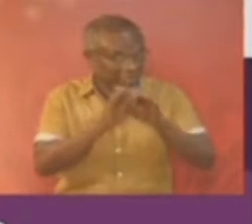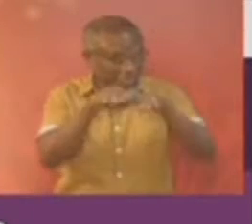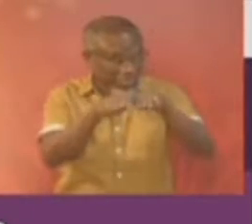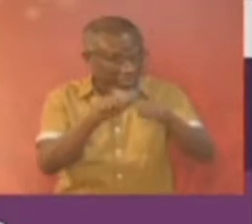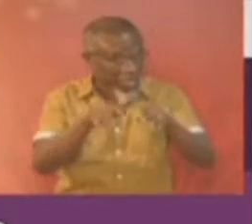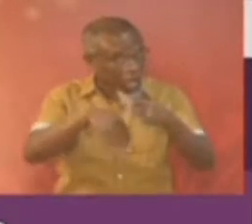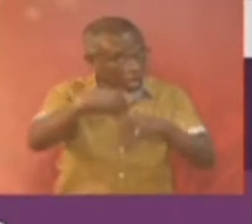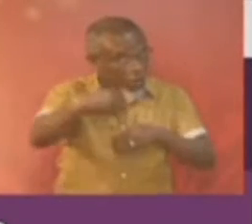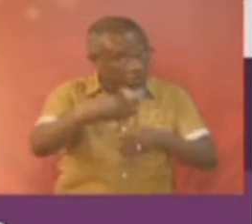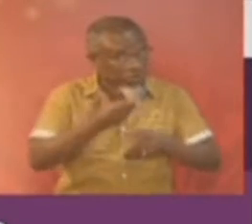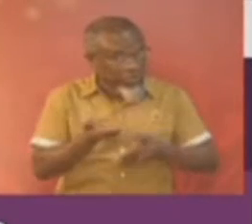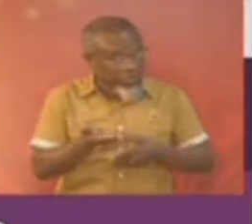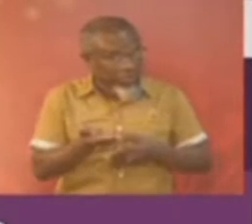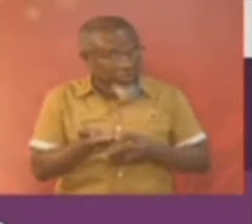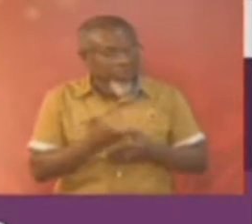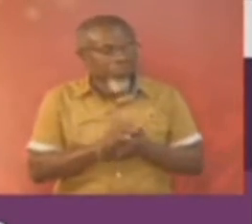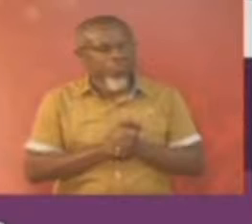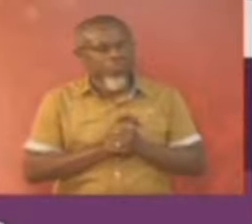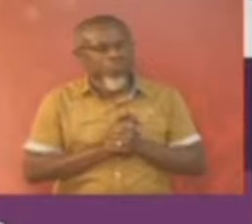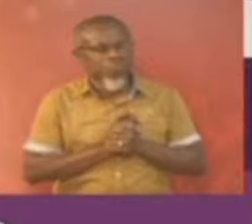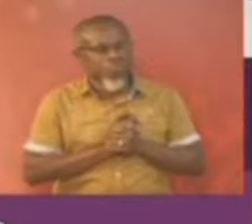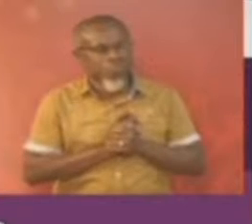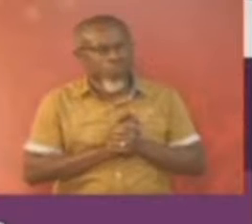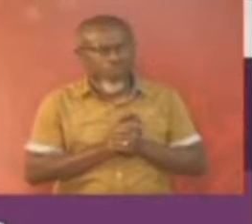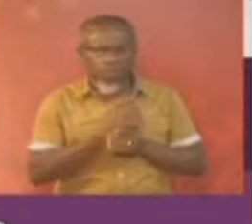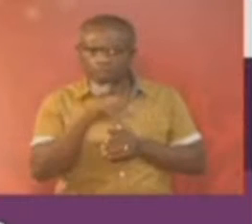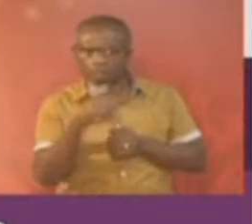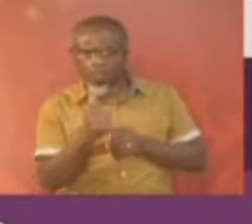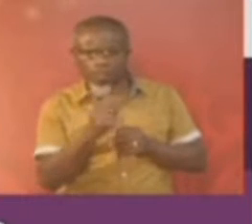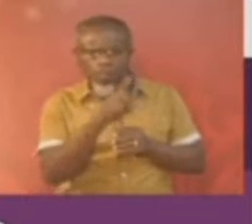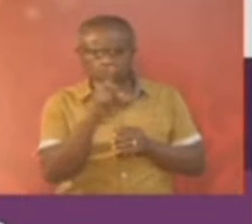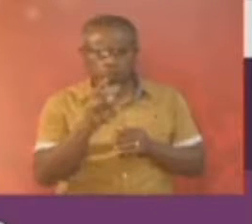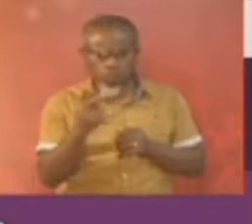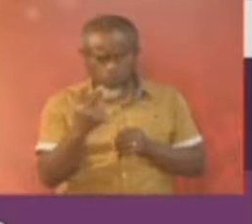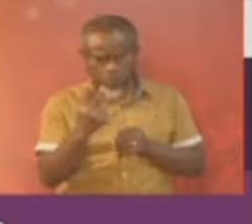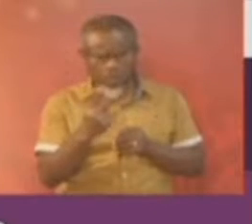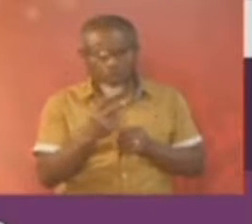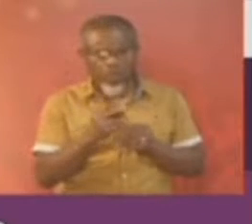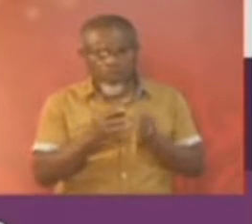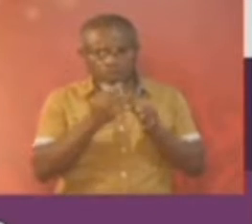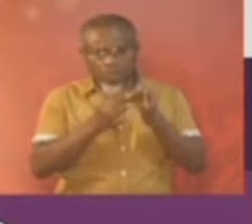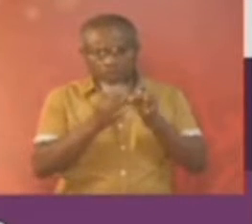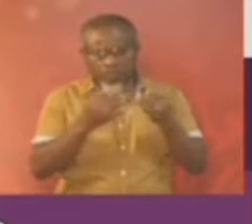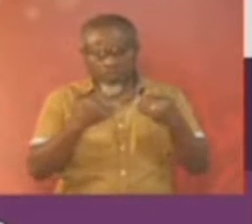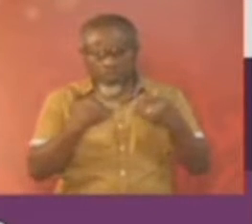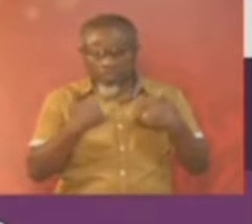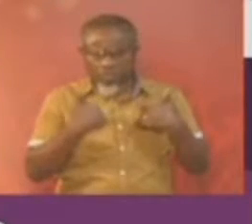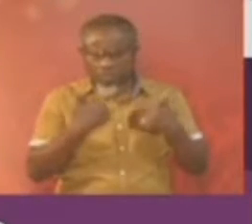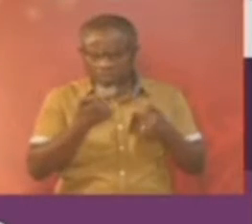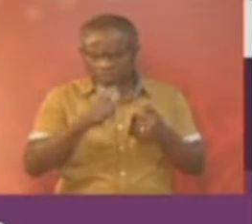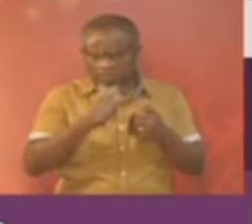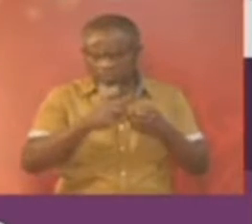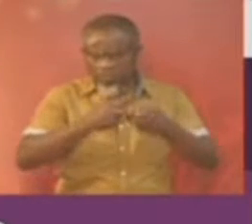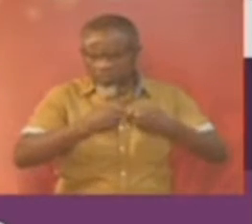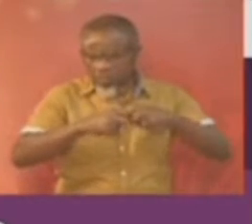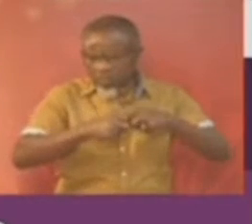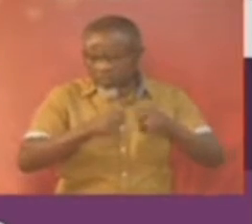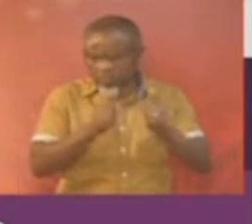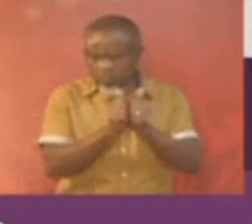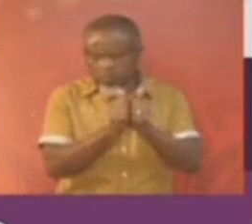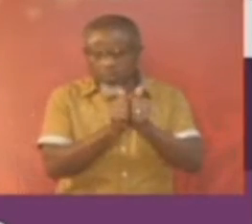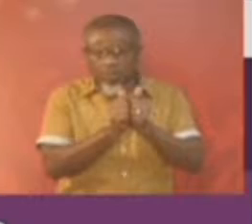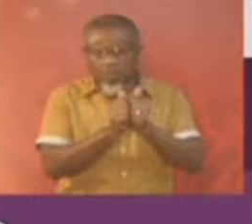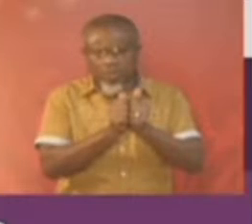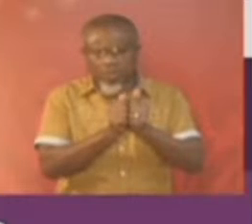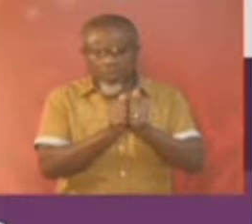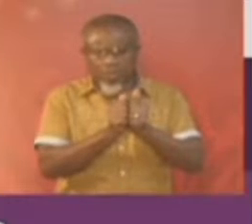surge. Also, if there's anything happening with dengue and swine flu, any update on those figures? Are we seeing any of